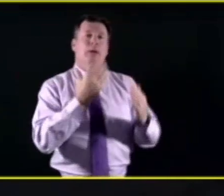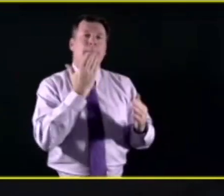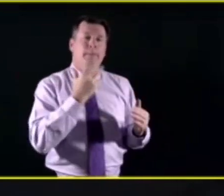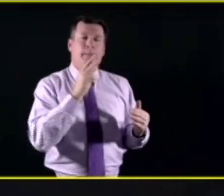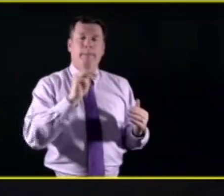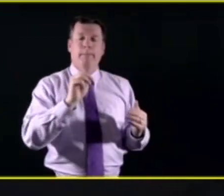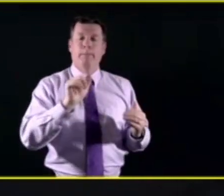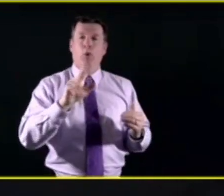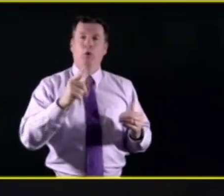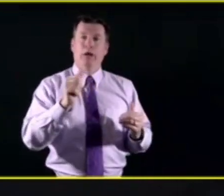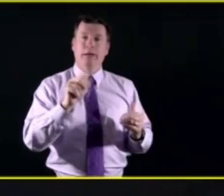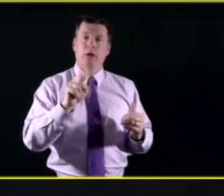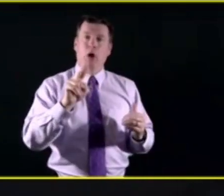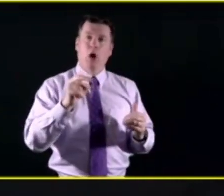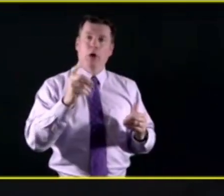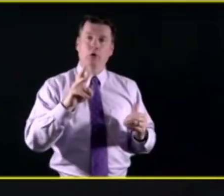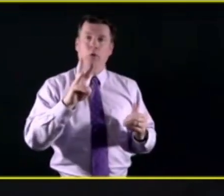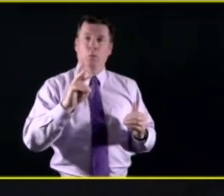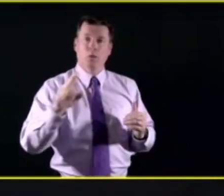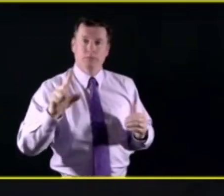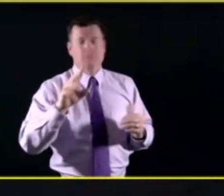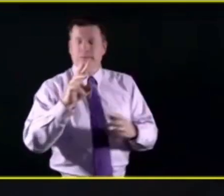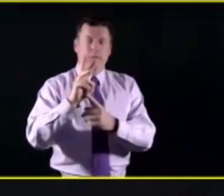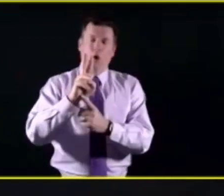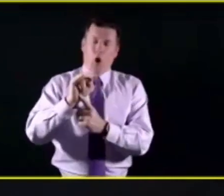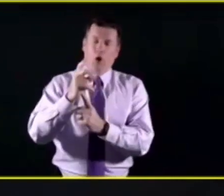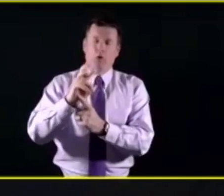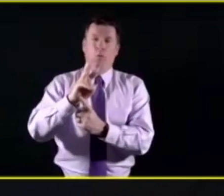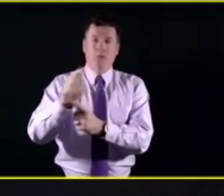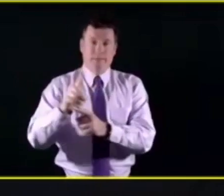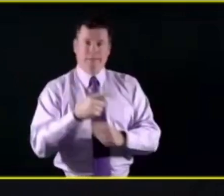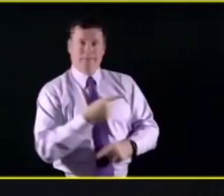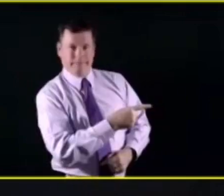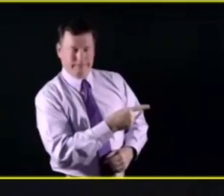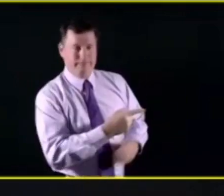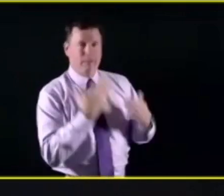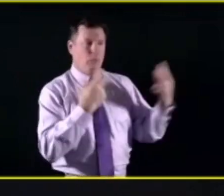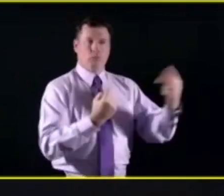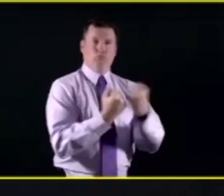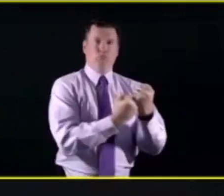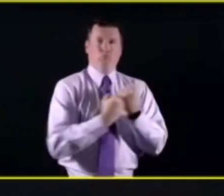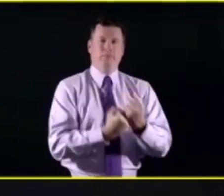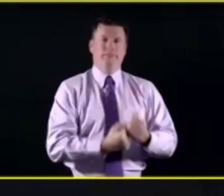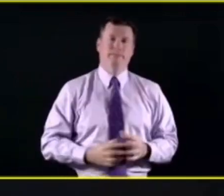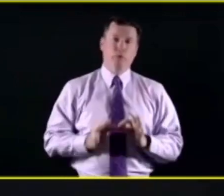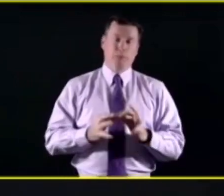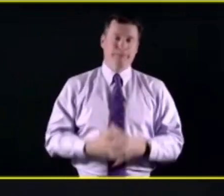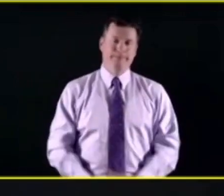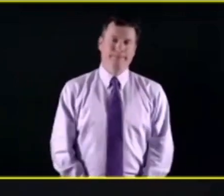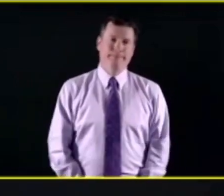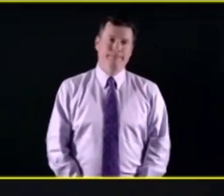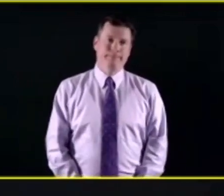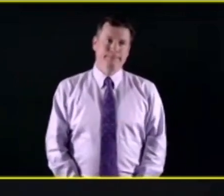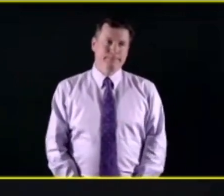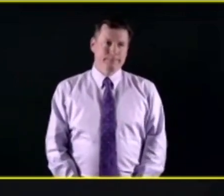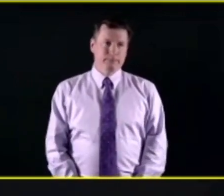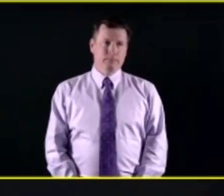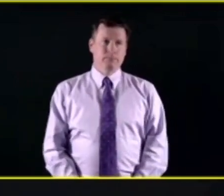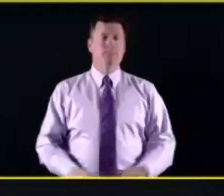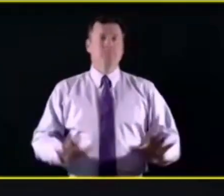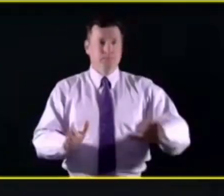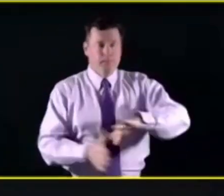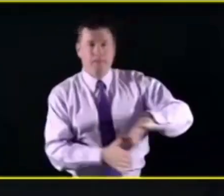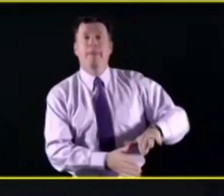thank you. Dr. Mendoza mentioned this too, and I'm wondering, how are you going to ensure that all segments